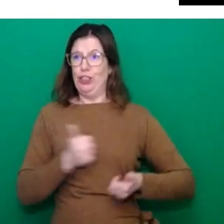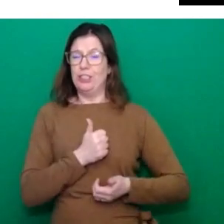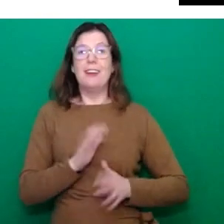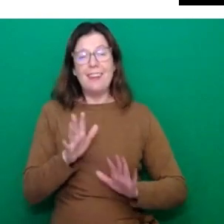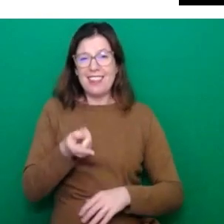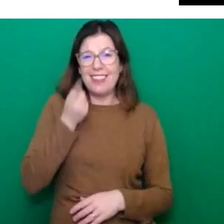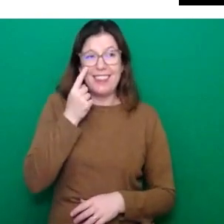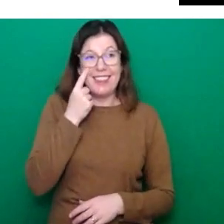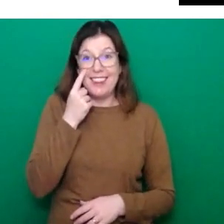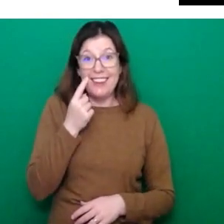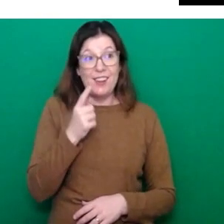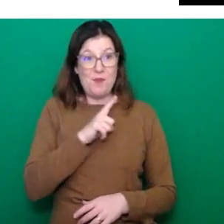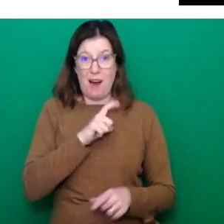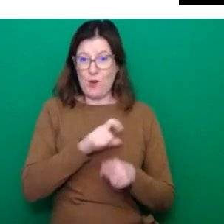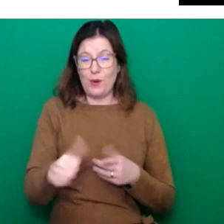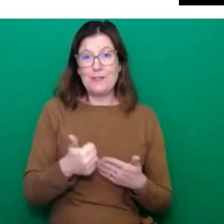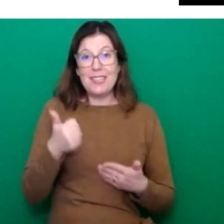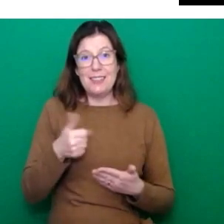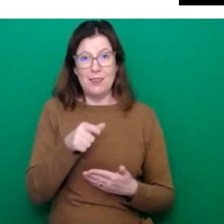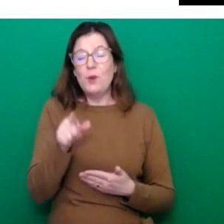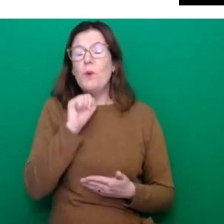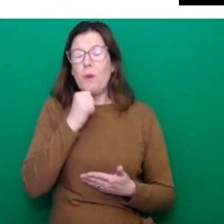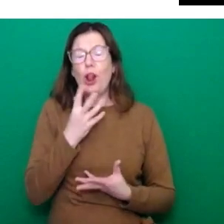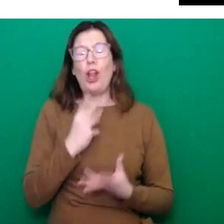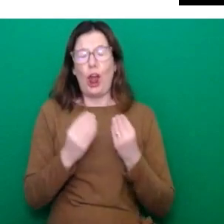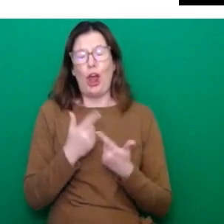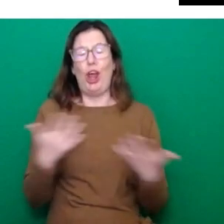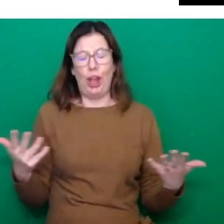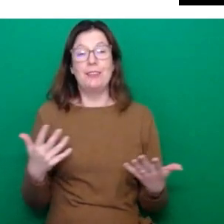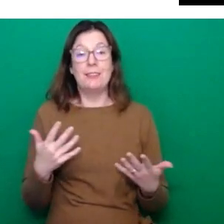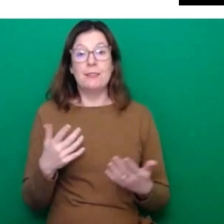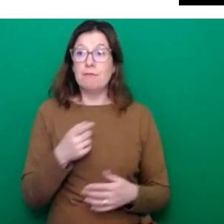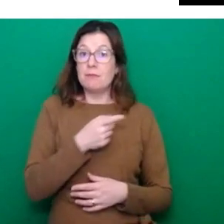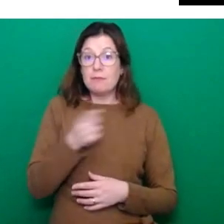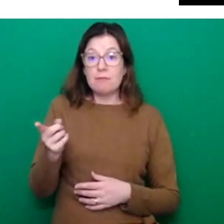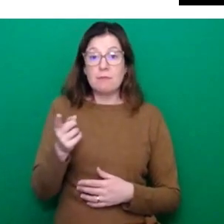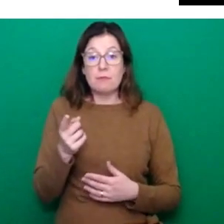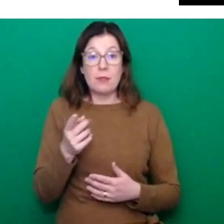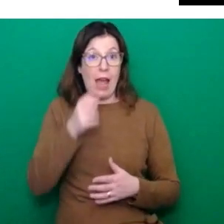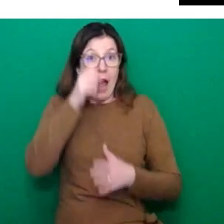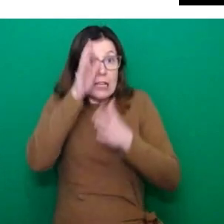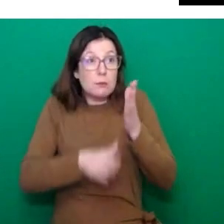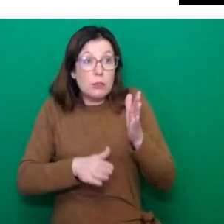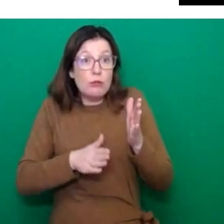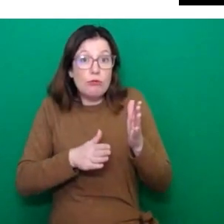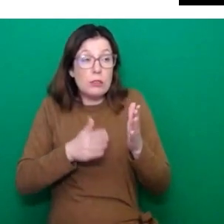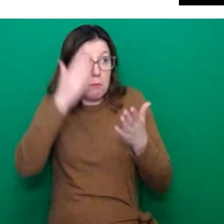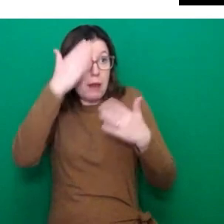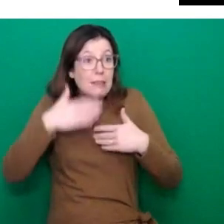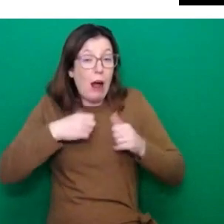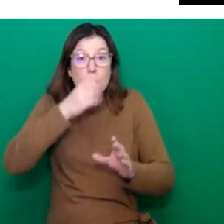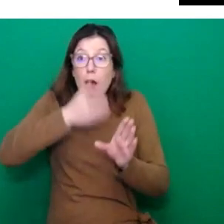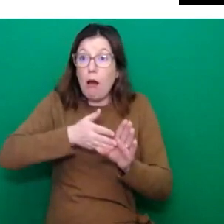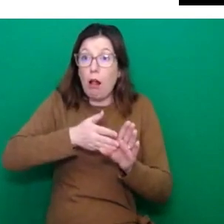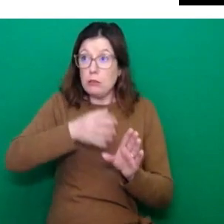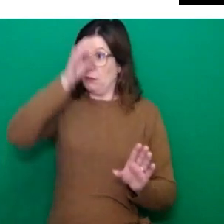go. It's a really great course and you learn so much on it, and it really doesn't matter if you have no experience with mental health or psychology, because that's